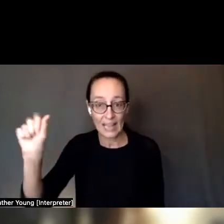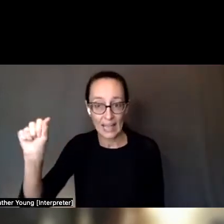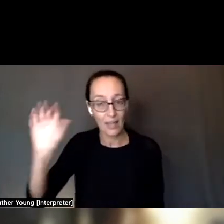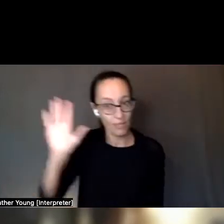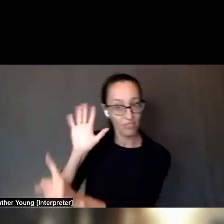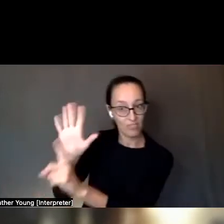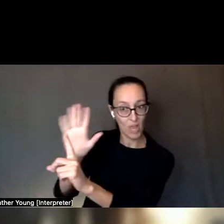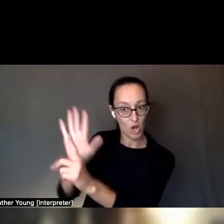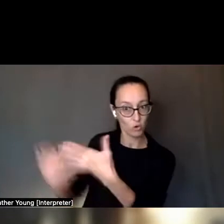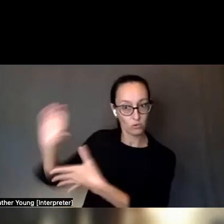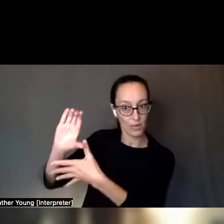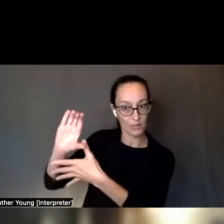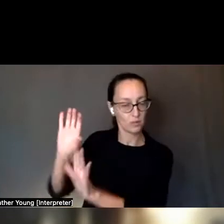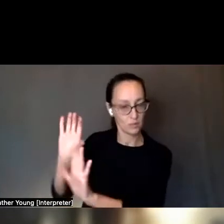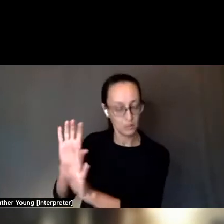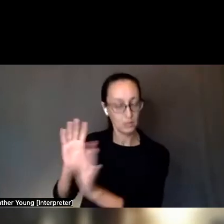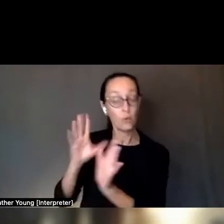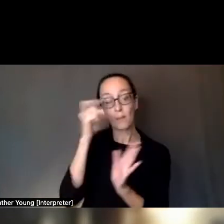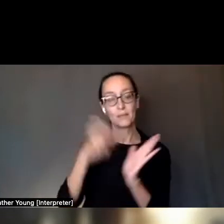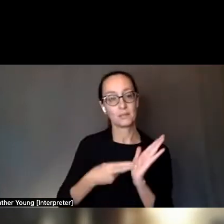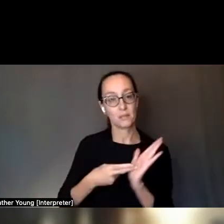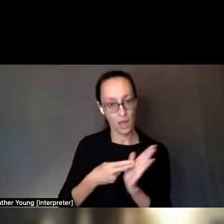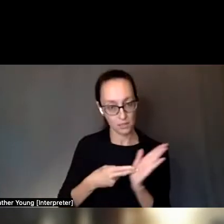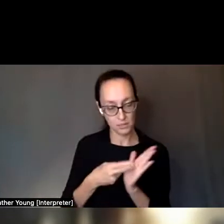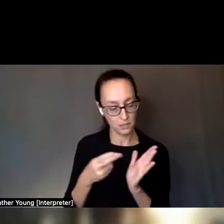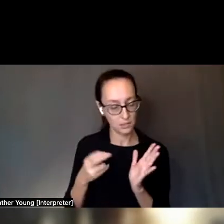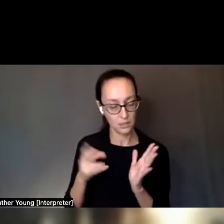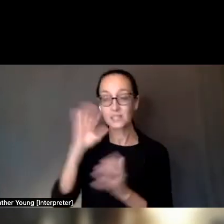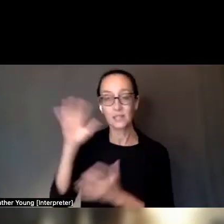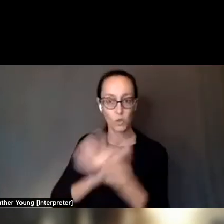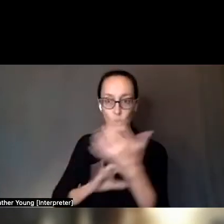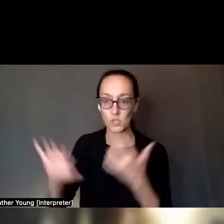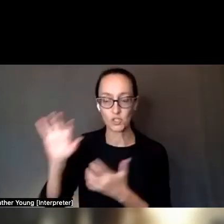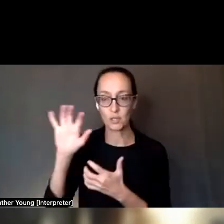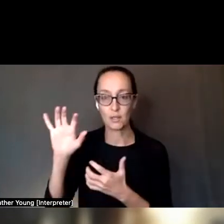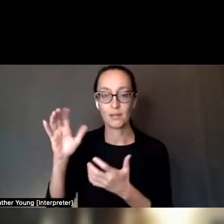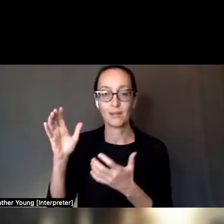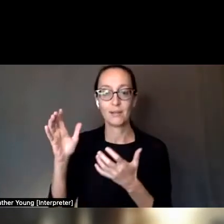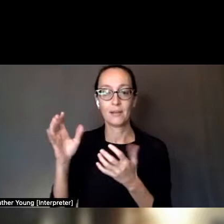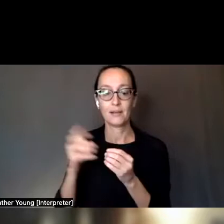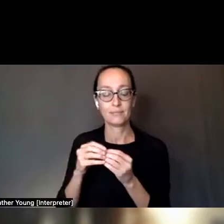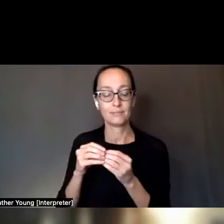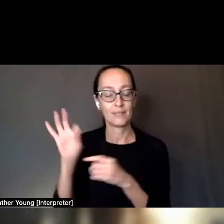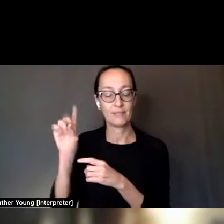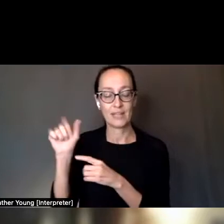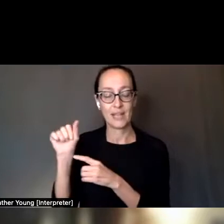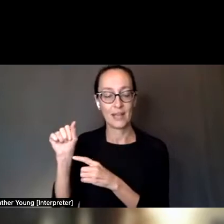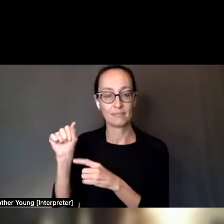because honestly, there's so much confusion about the FDA